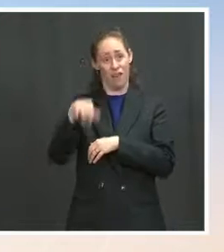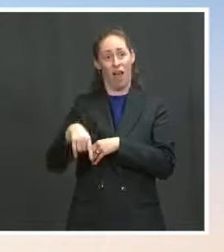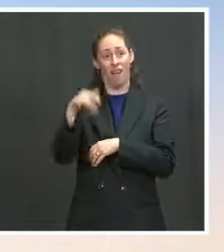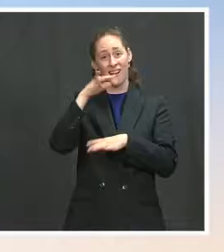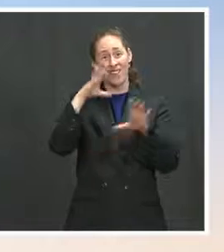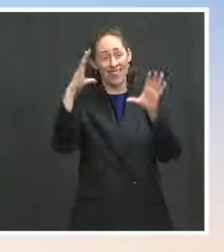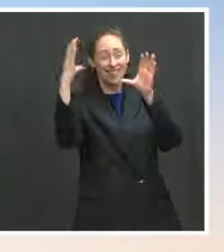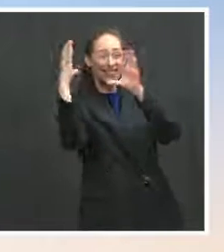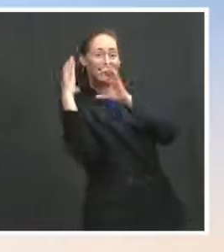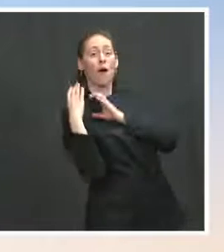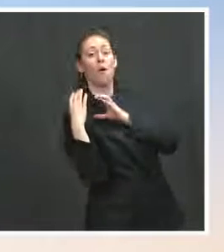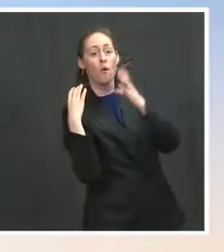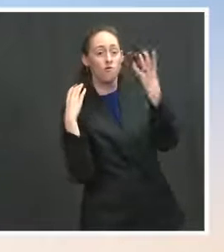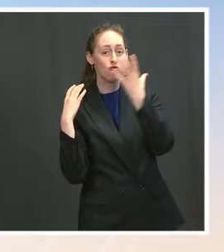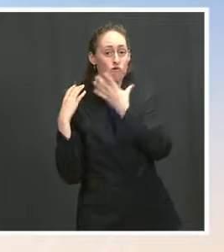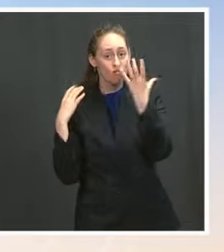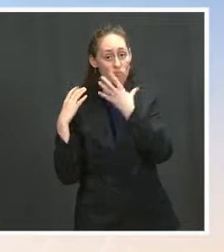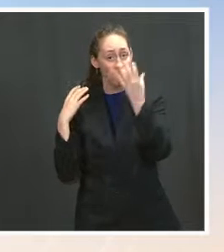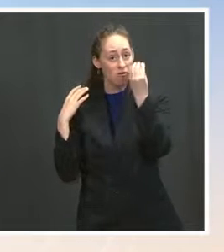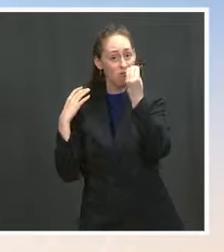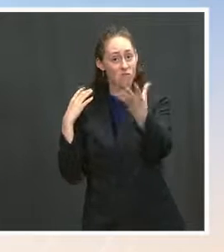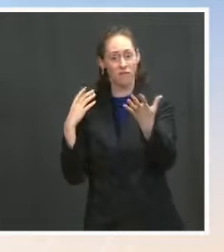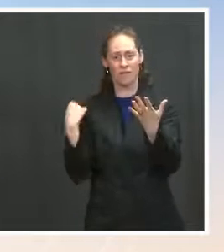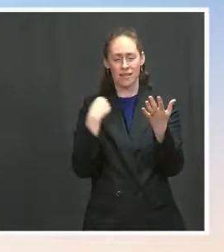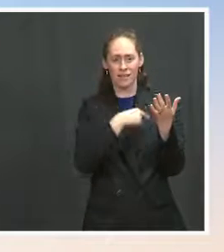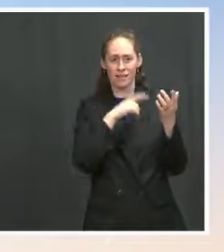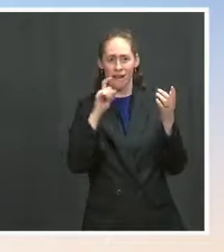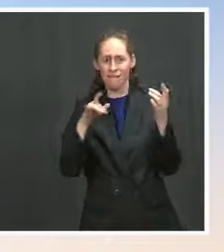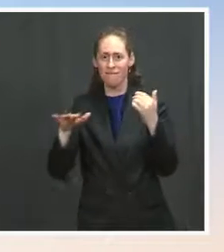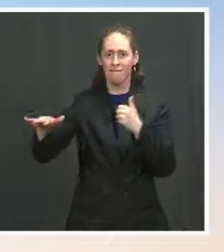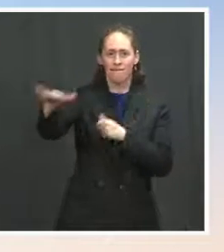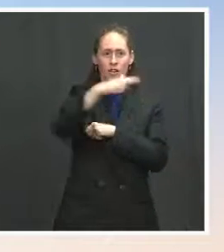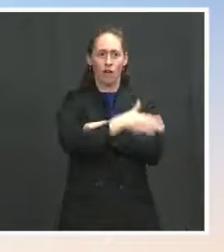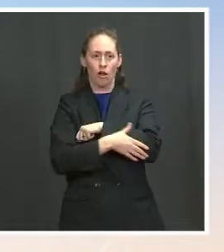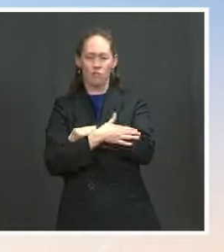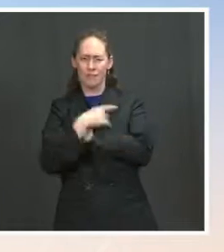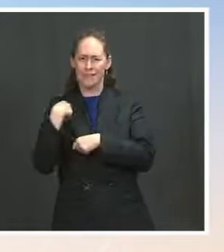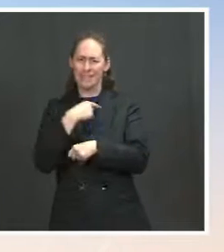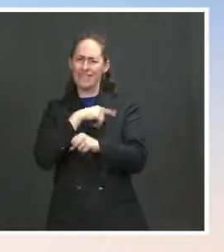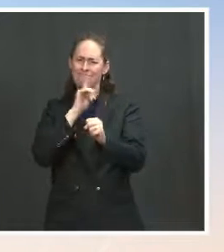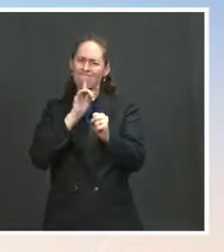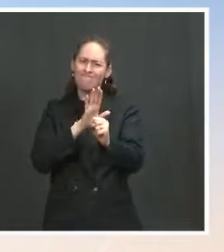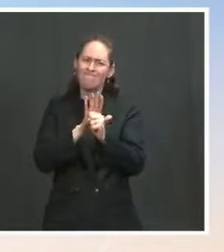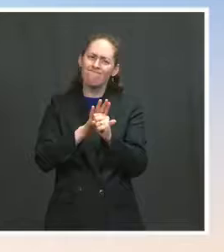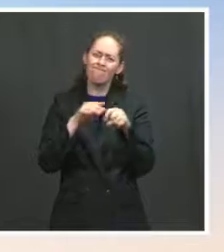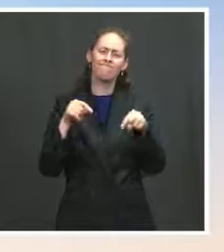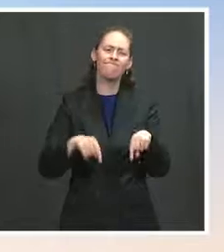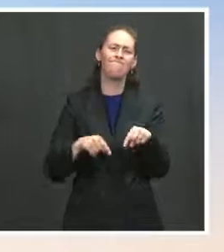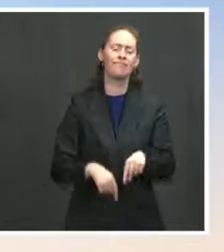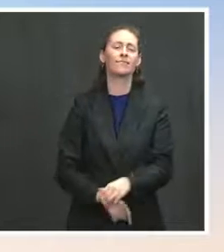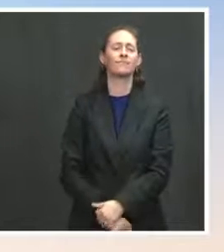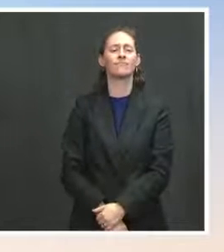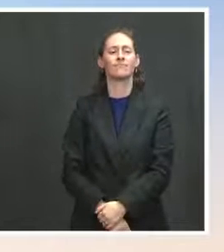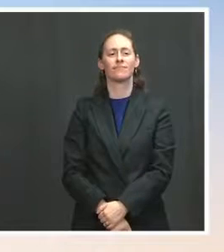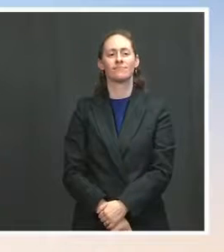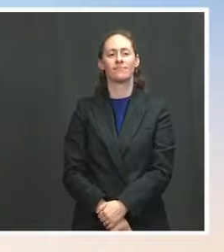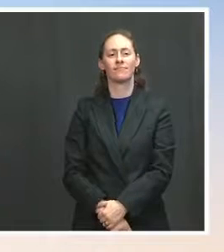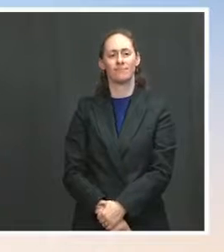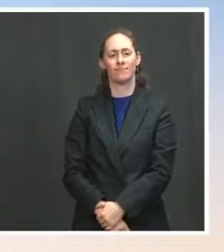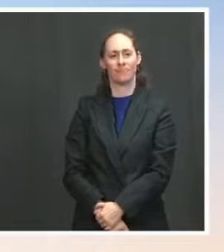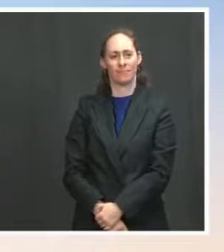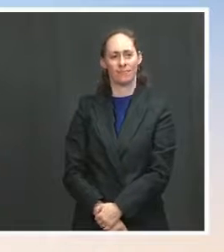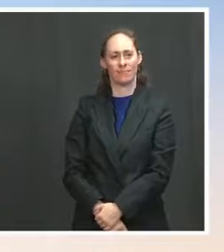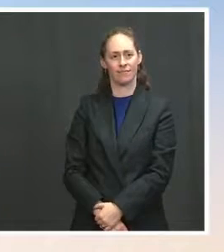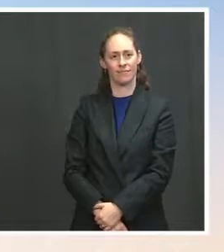the communities and countries that we have committed them to. In terms of Johnson & Johnson, of the doses that will be going out,